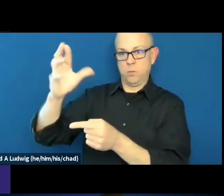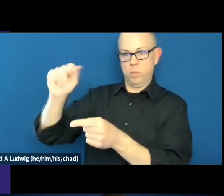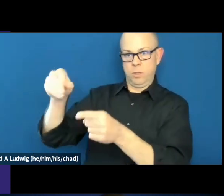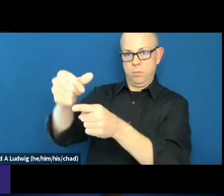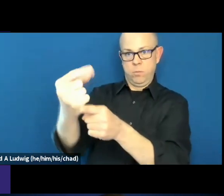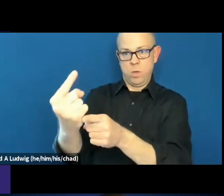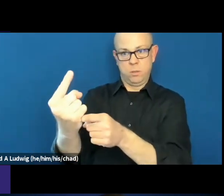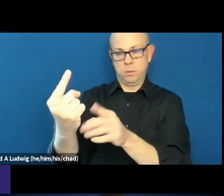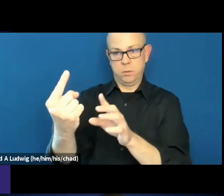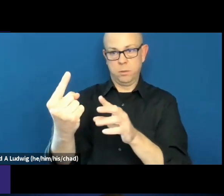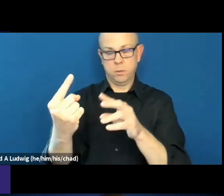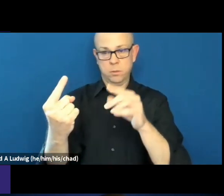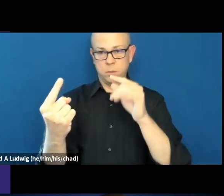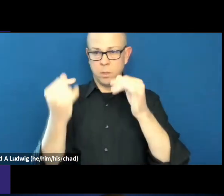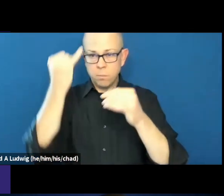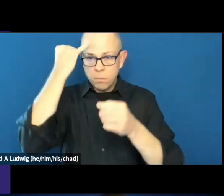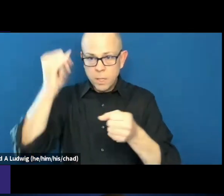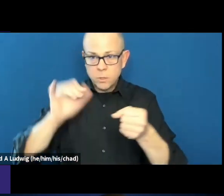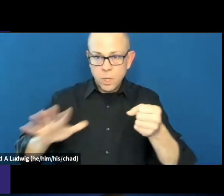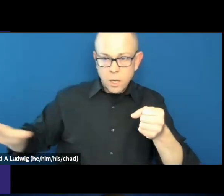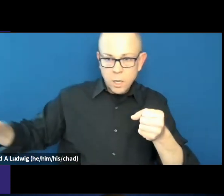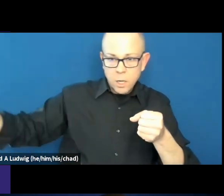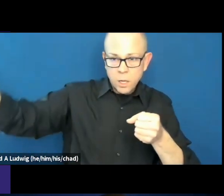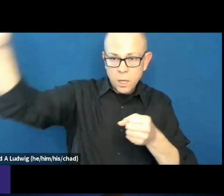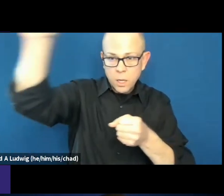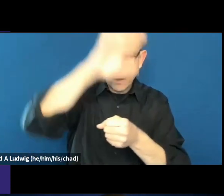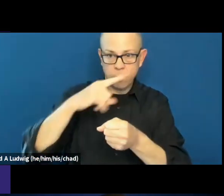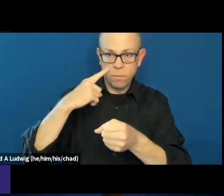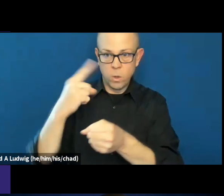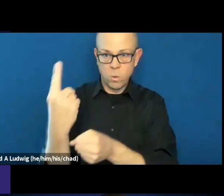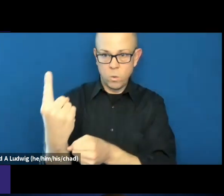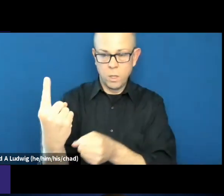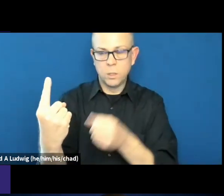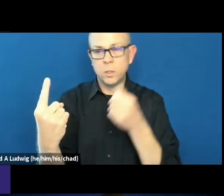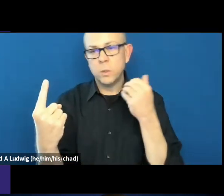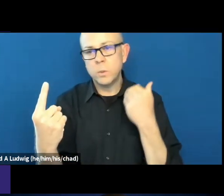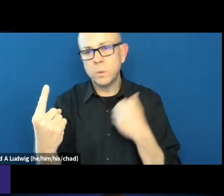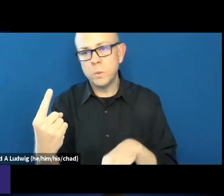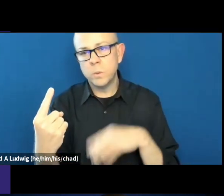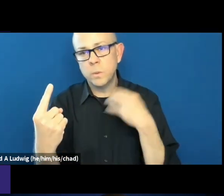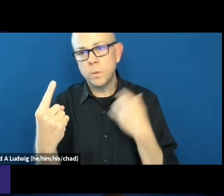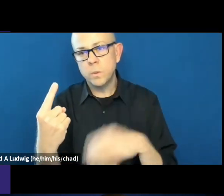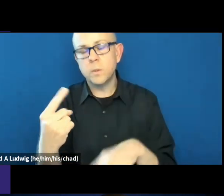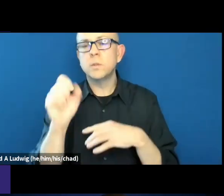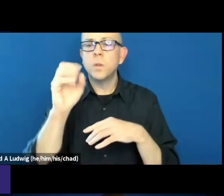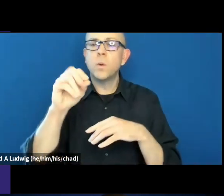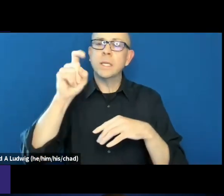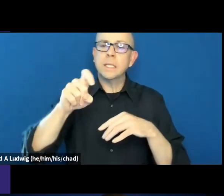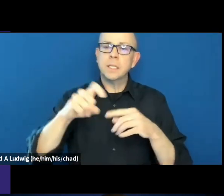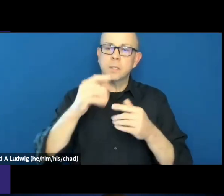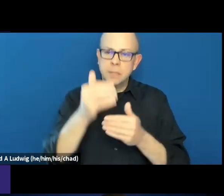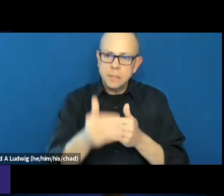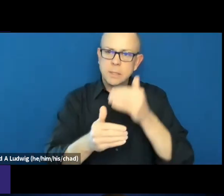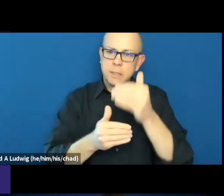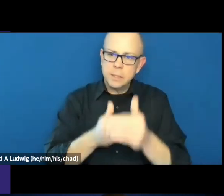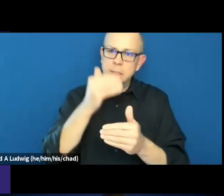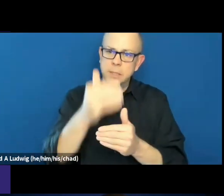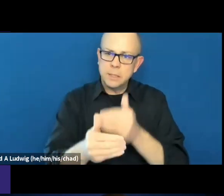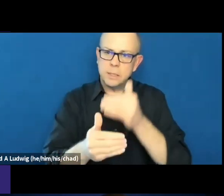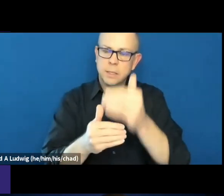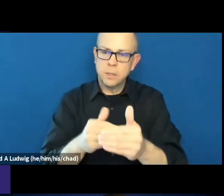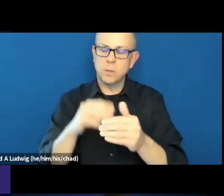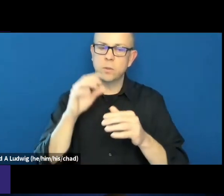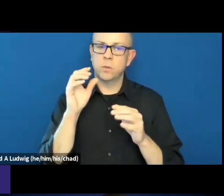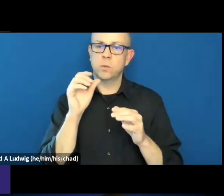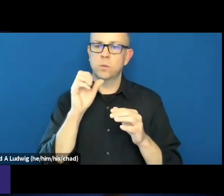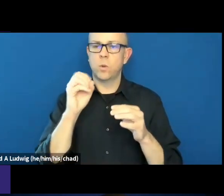enough money to pay for one person in this position right now. So one advocate, which is Sammy. So imagine her trying to serve the entire state.